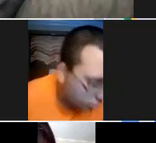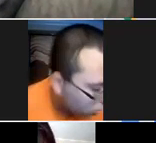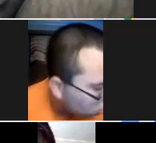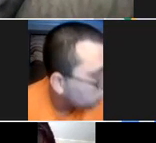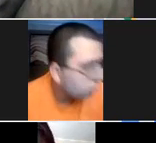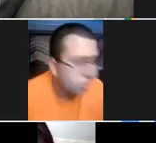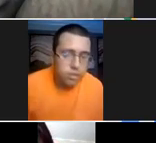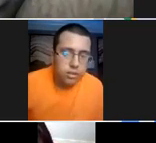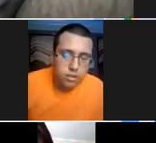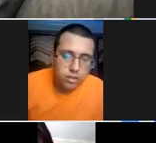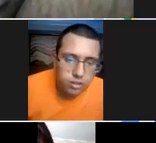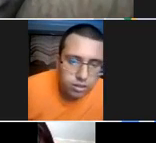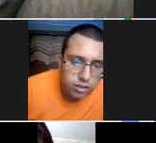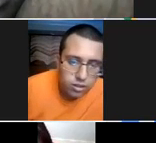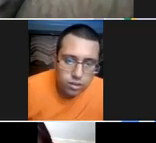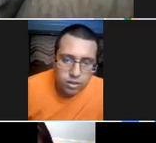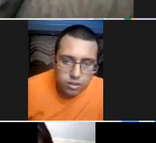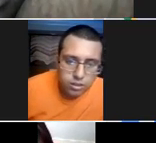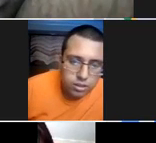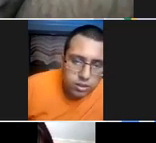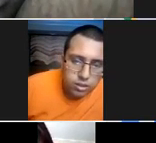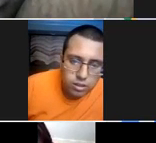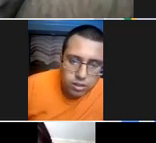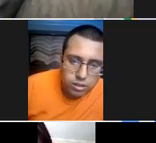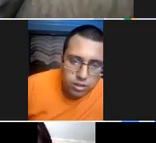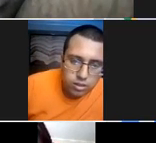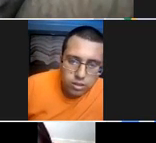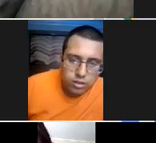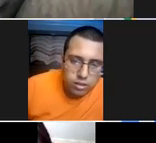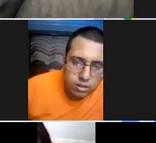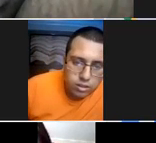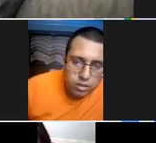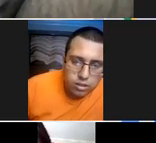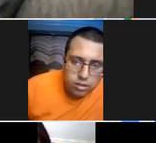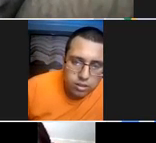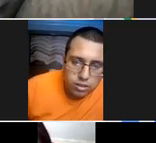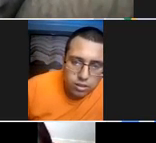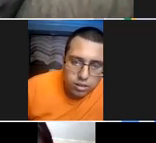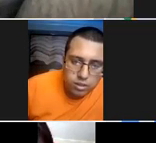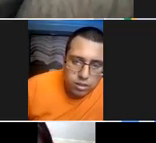Same word. Carnal Christian will always be a.